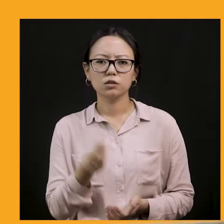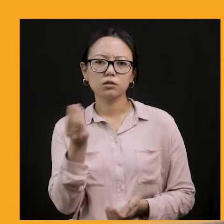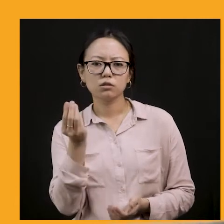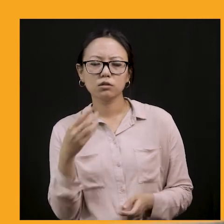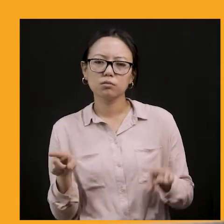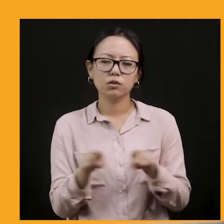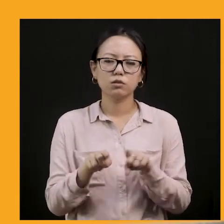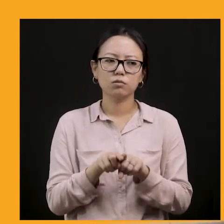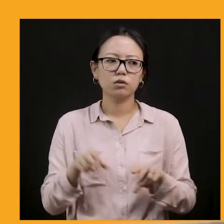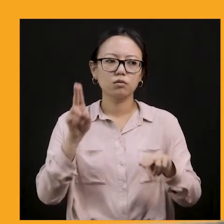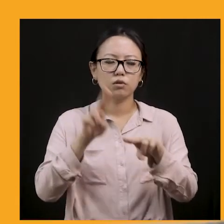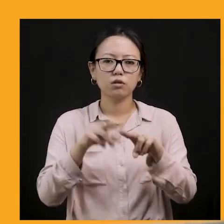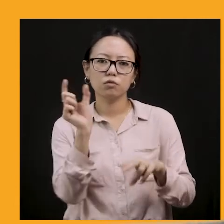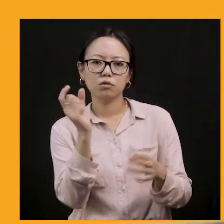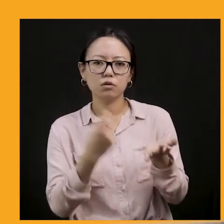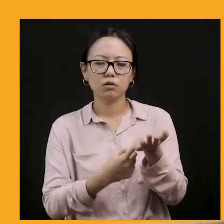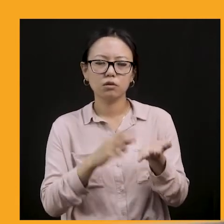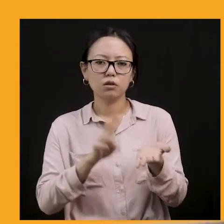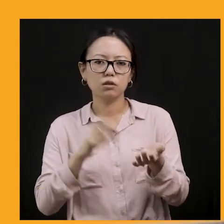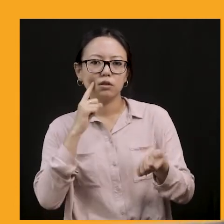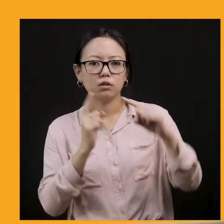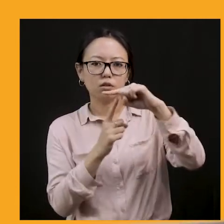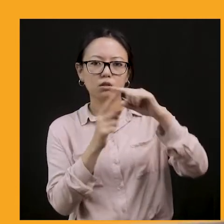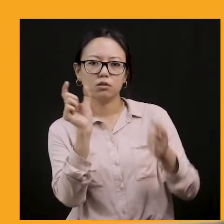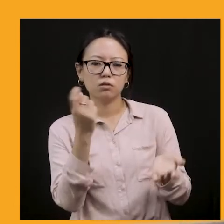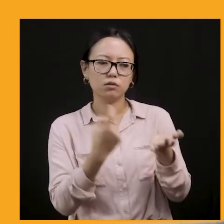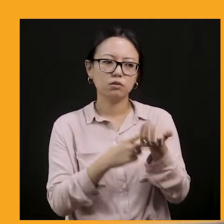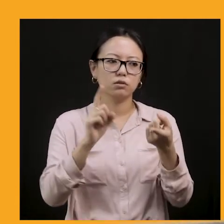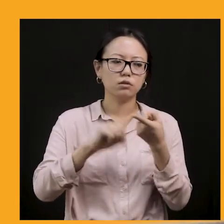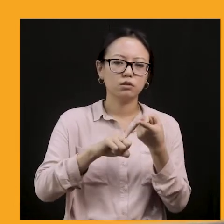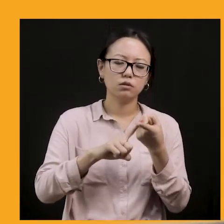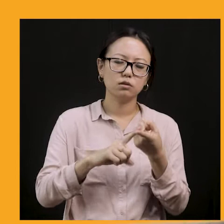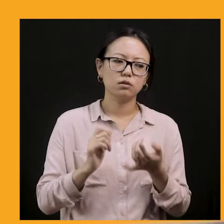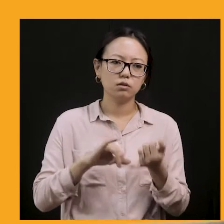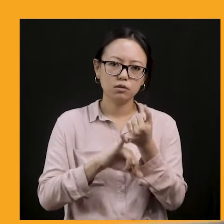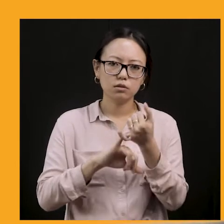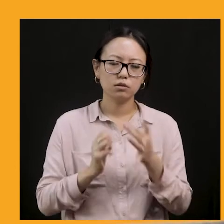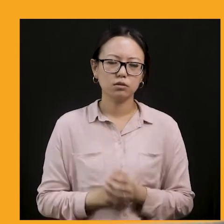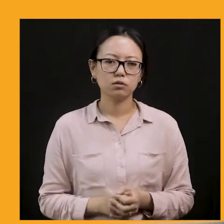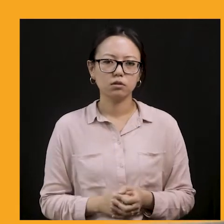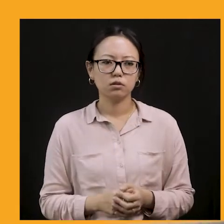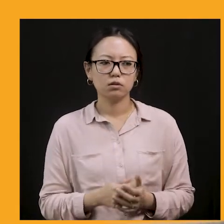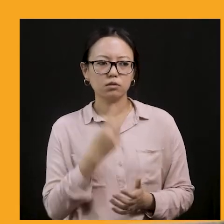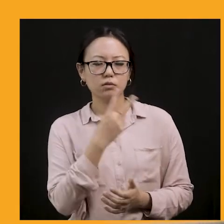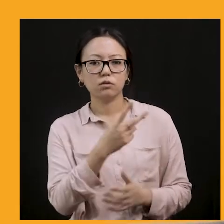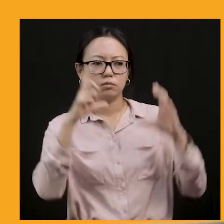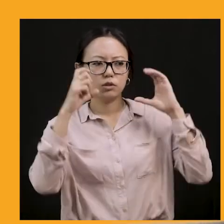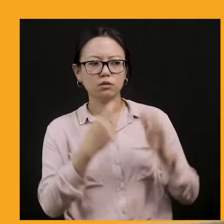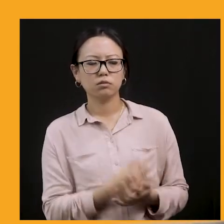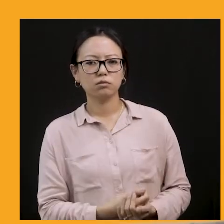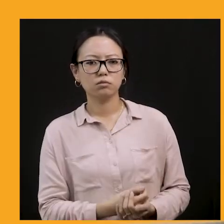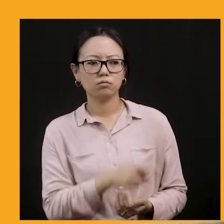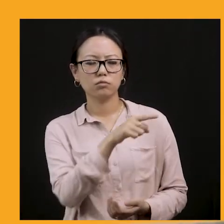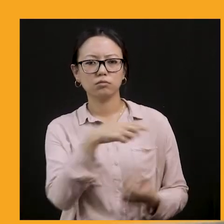So this is a cupboard, okay? Where you keep your clothes.